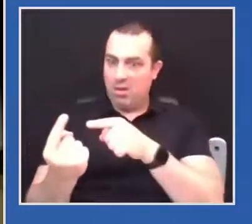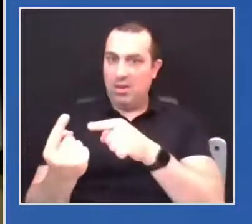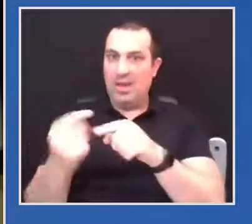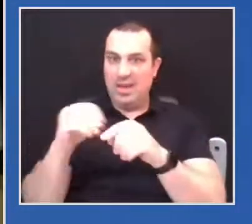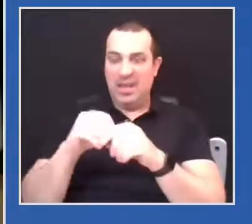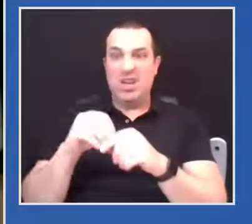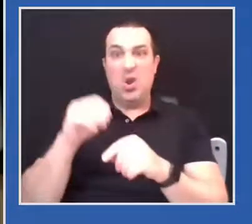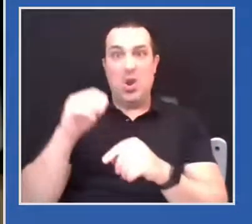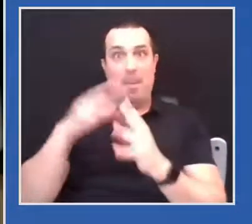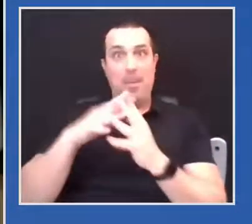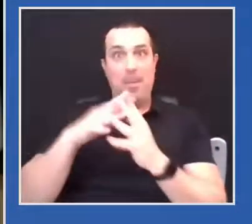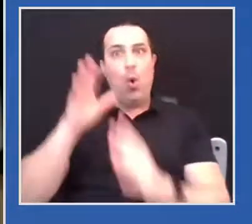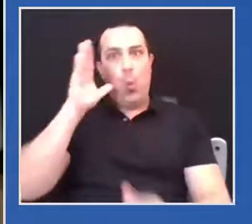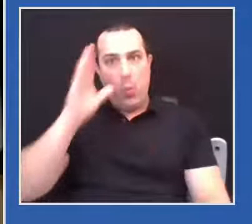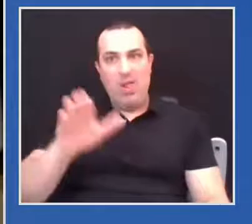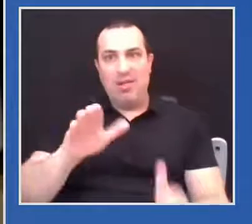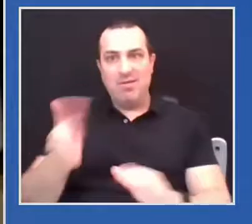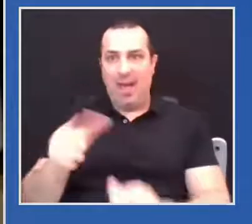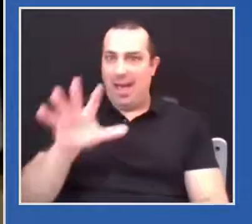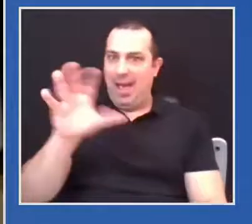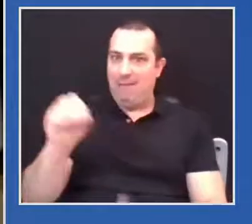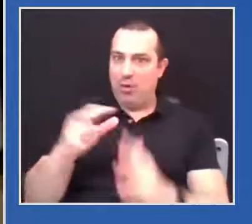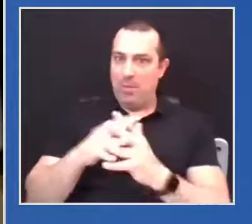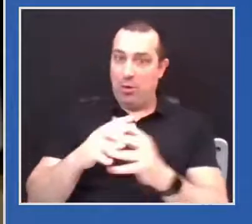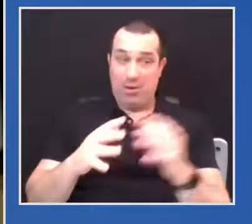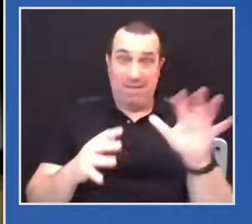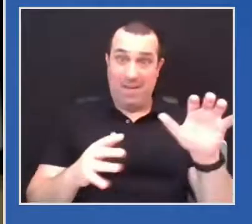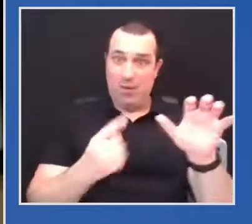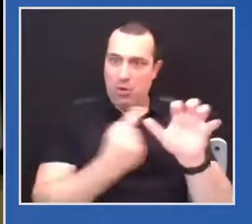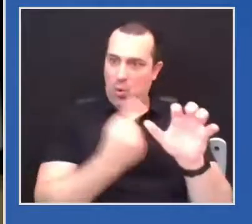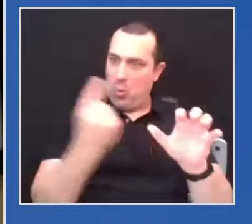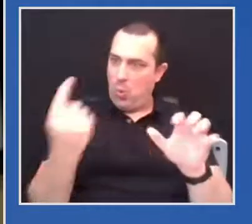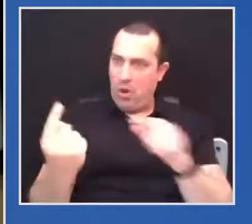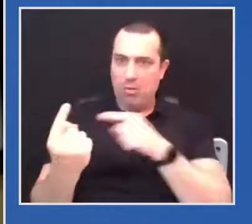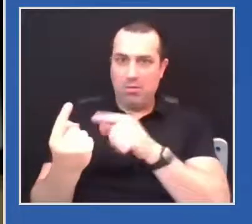die. 1 in 500.